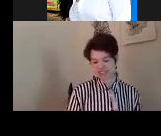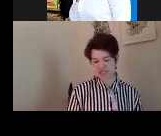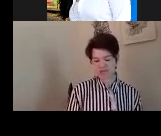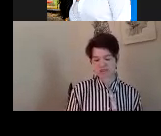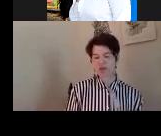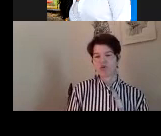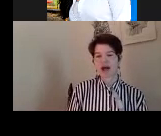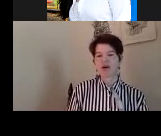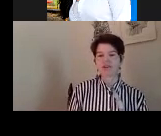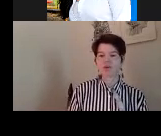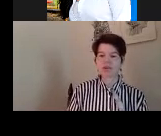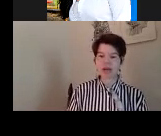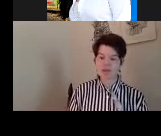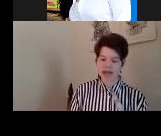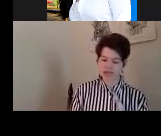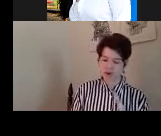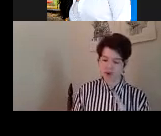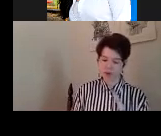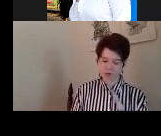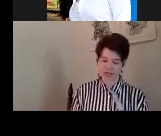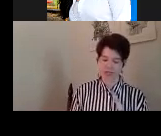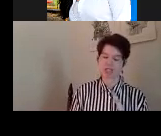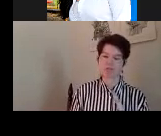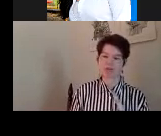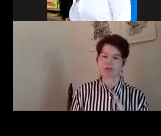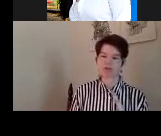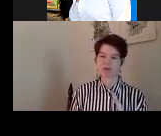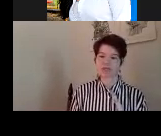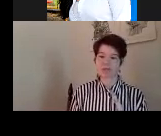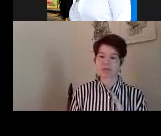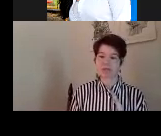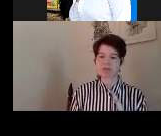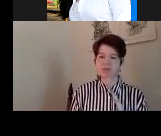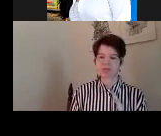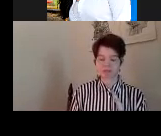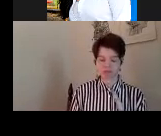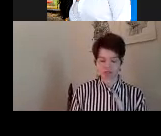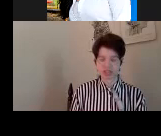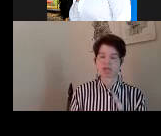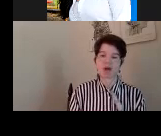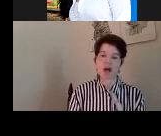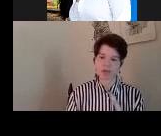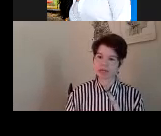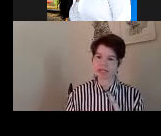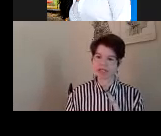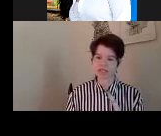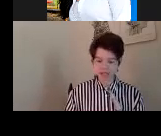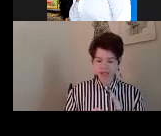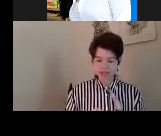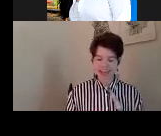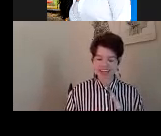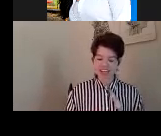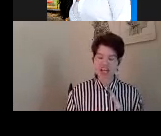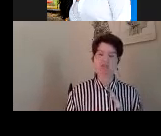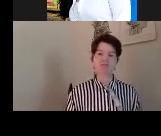conference. While the Rehab Act only protected people with disabilities from discrimination in public arenas,